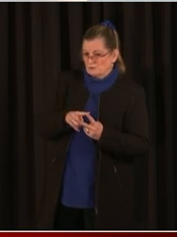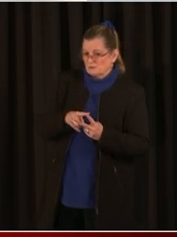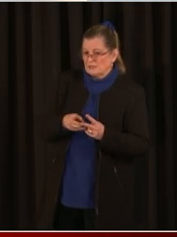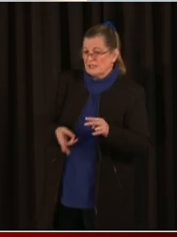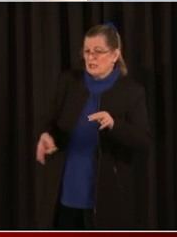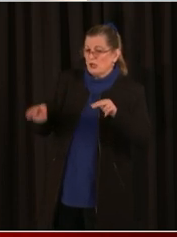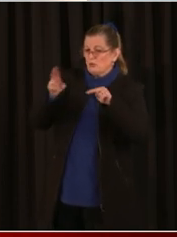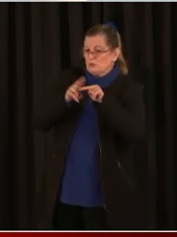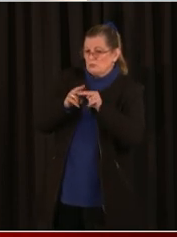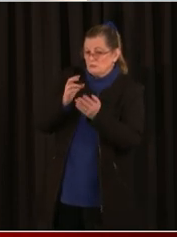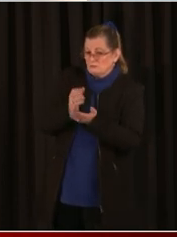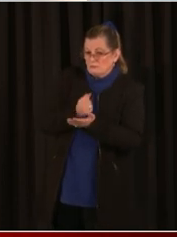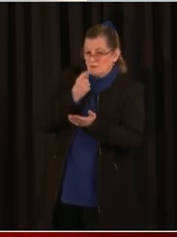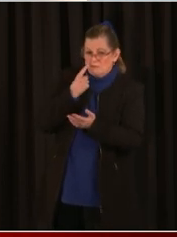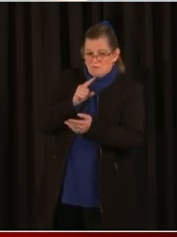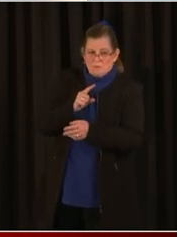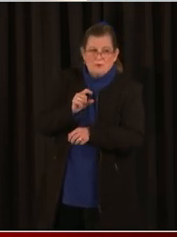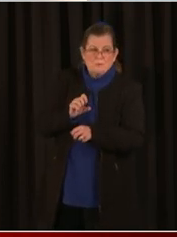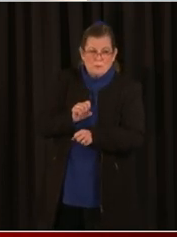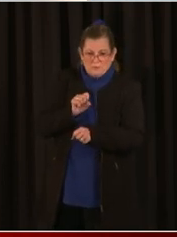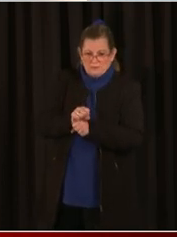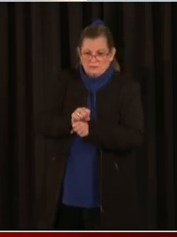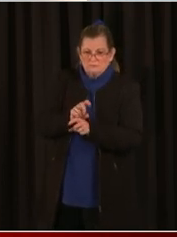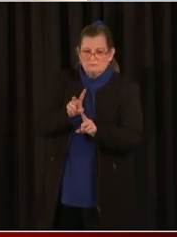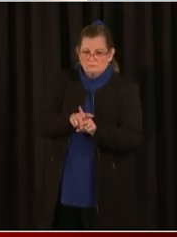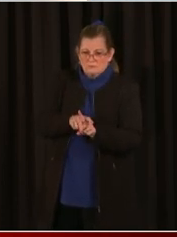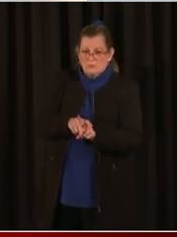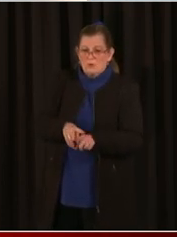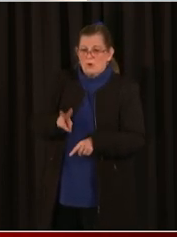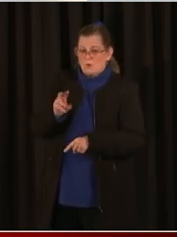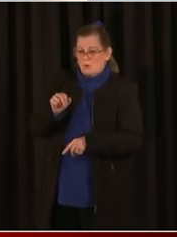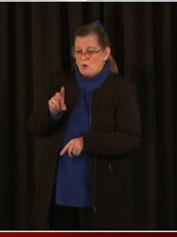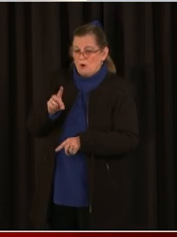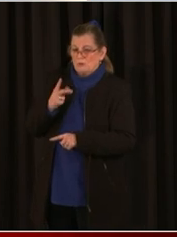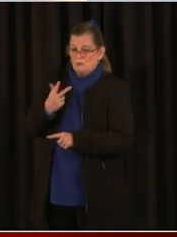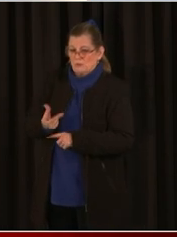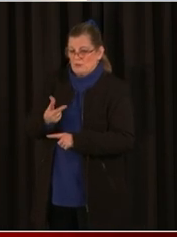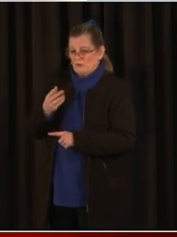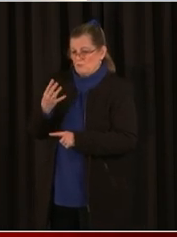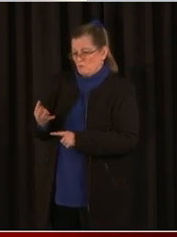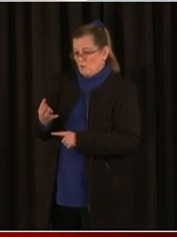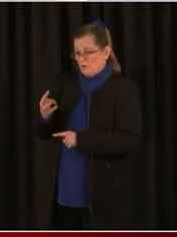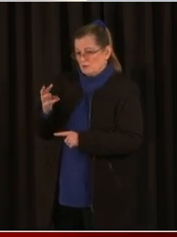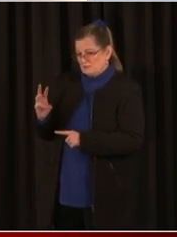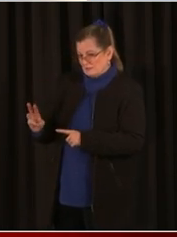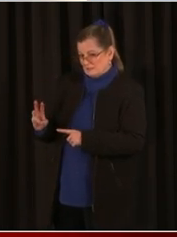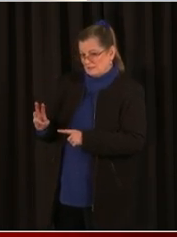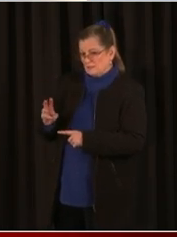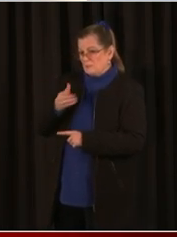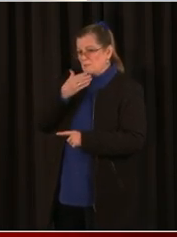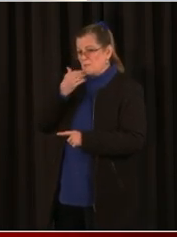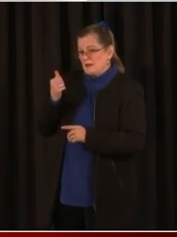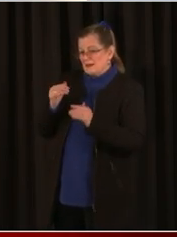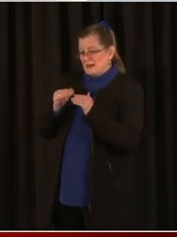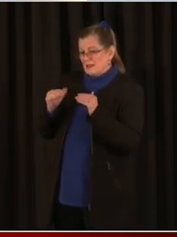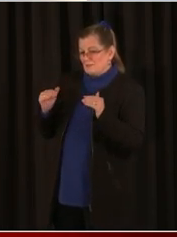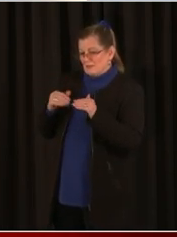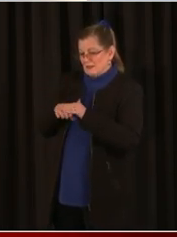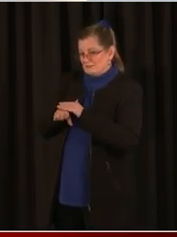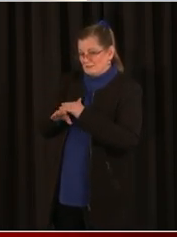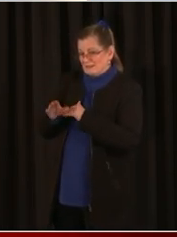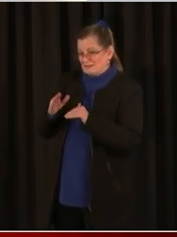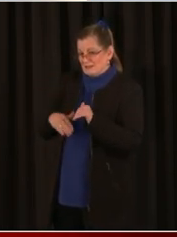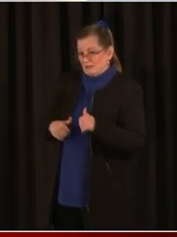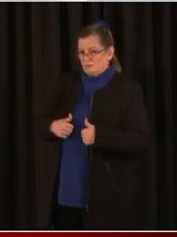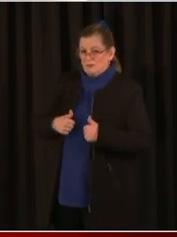center, and wards 2, 3, and 6 continue to have a greater level of access than residents in wards 5,